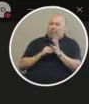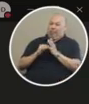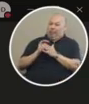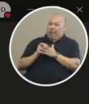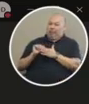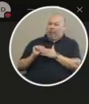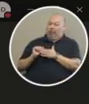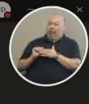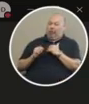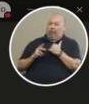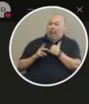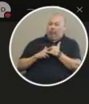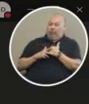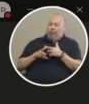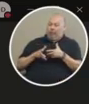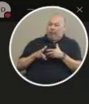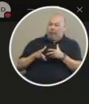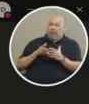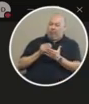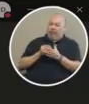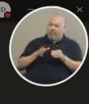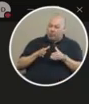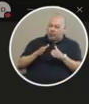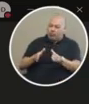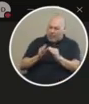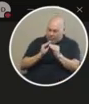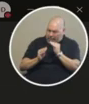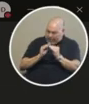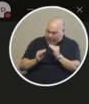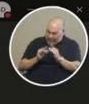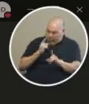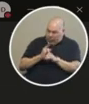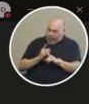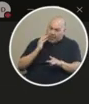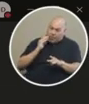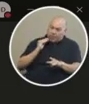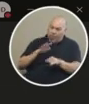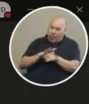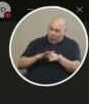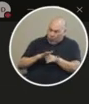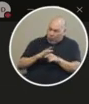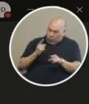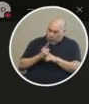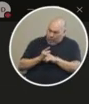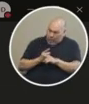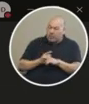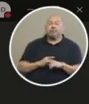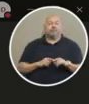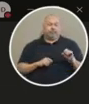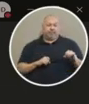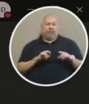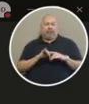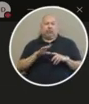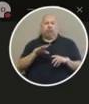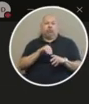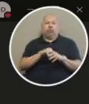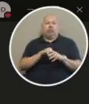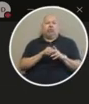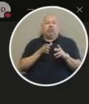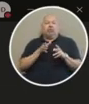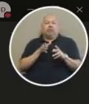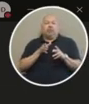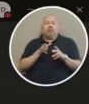for residential street maintenance. Correct? Yes, sir. That's including the presentation.